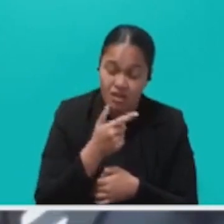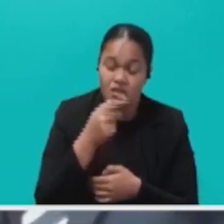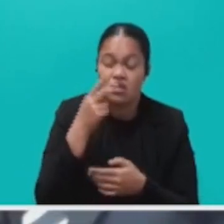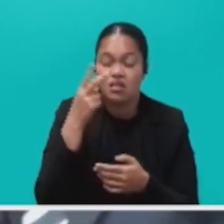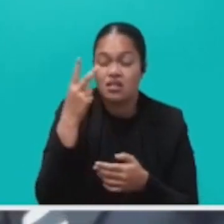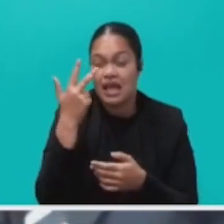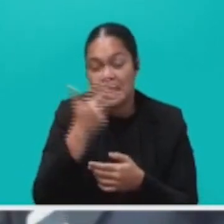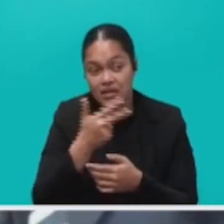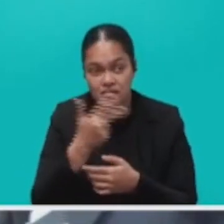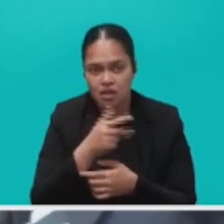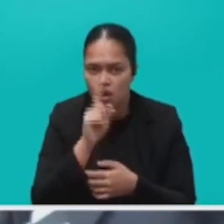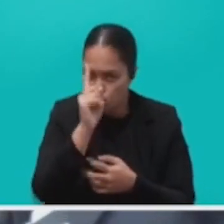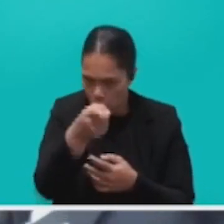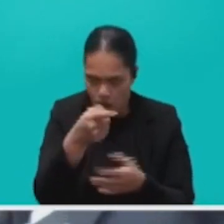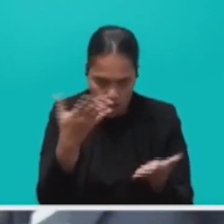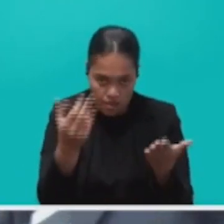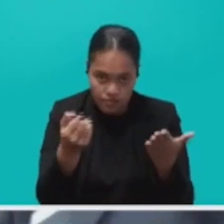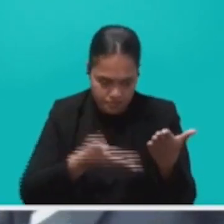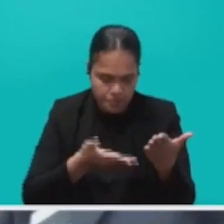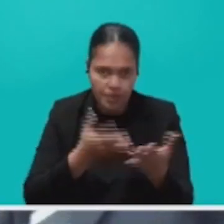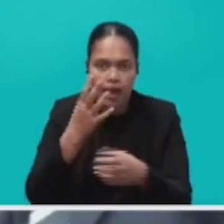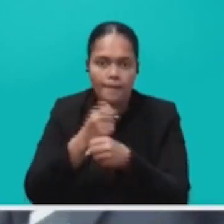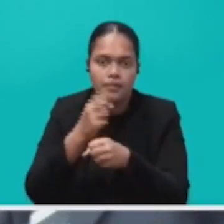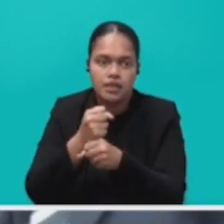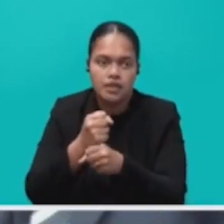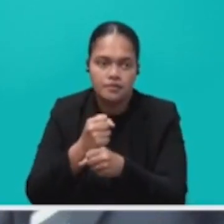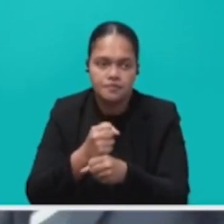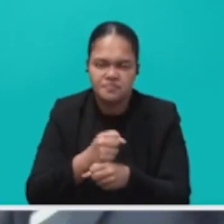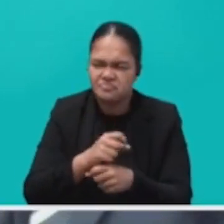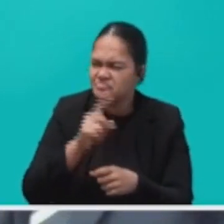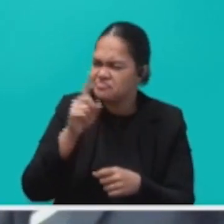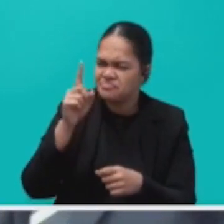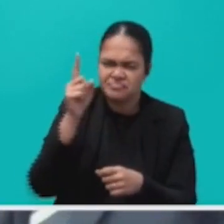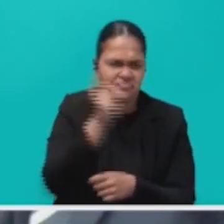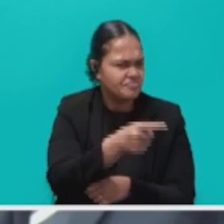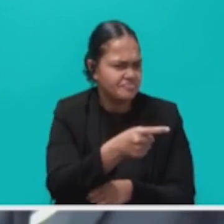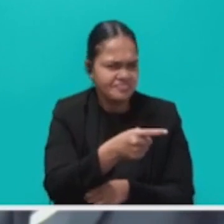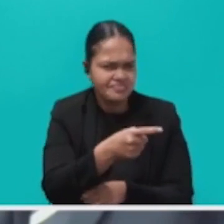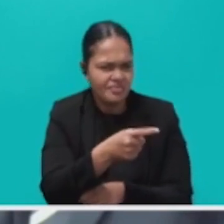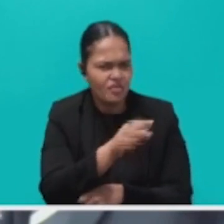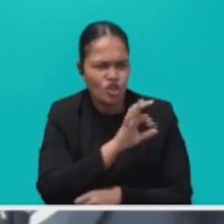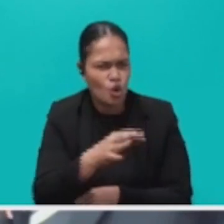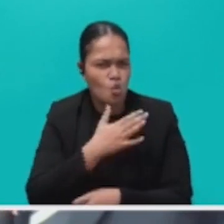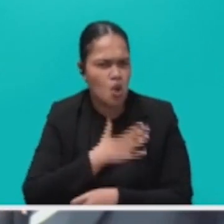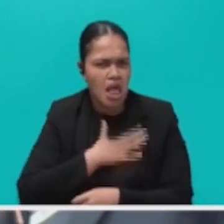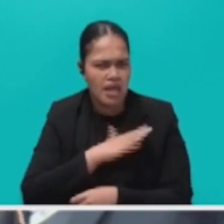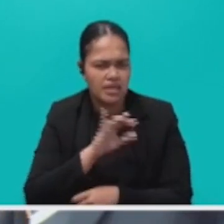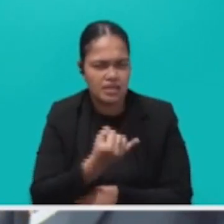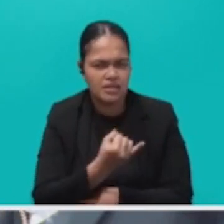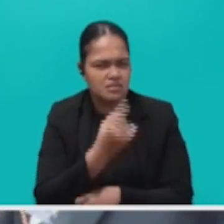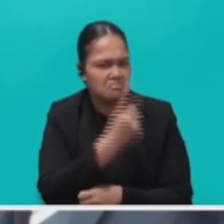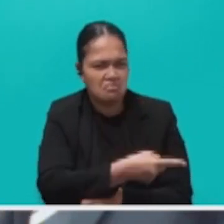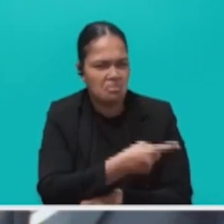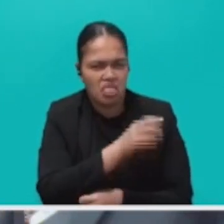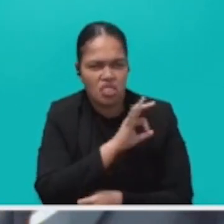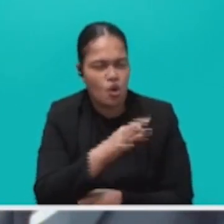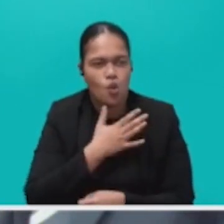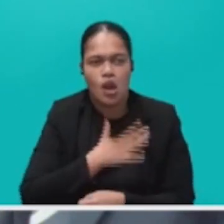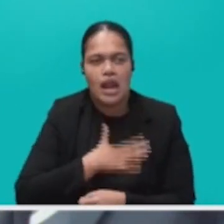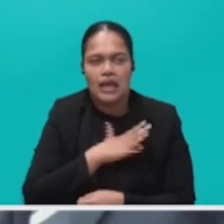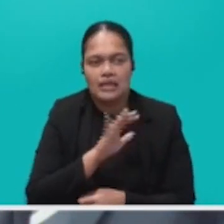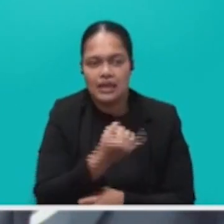2018, this is the update. This is the update. They don't like this, Mr. Speaker. They don't like this, but this is the fact. This is